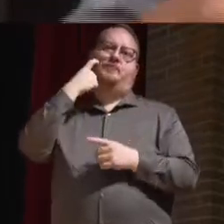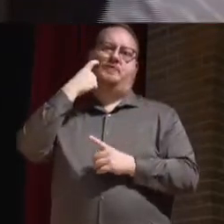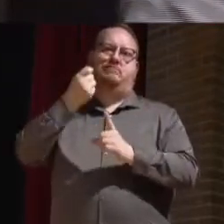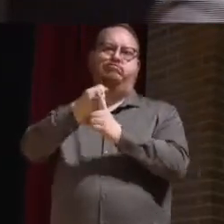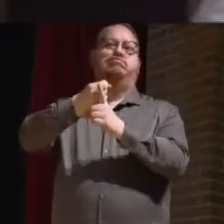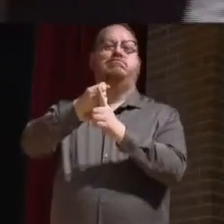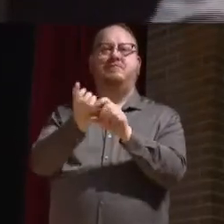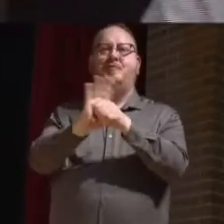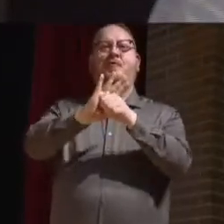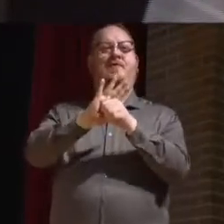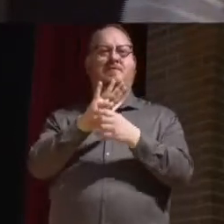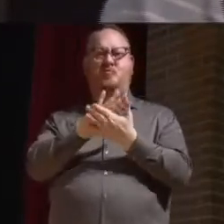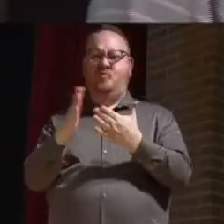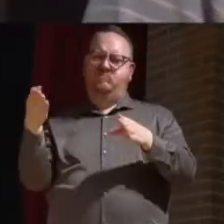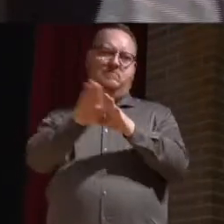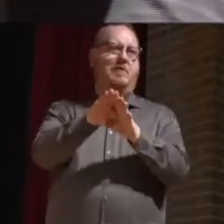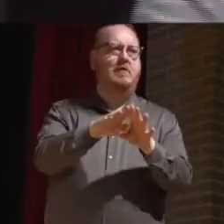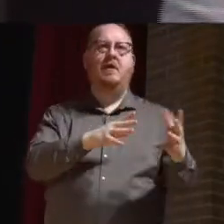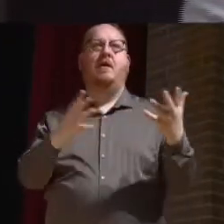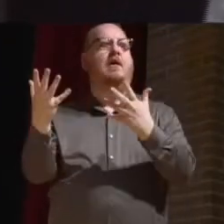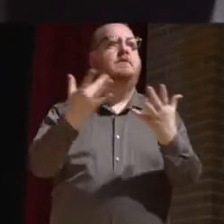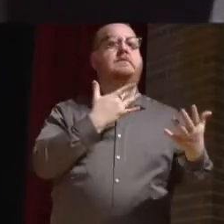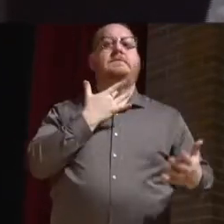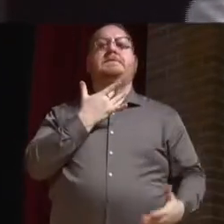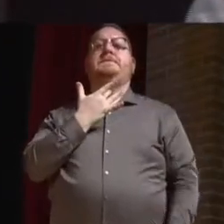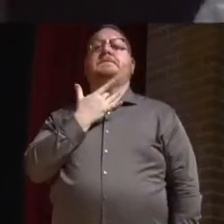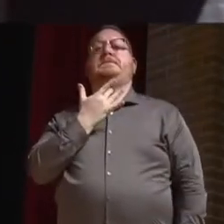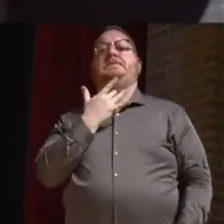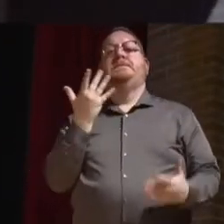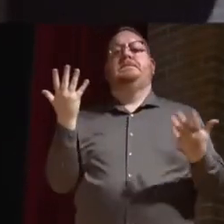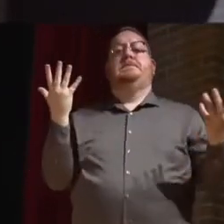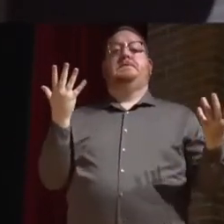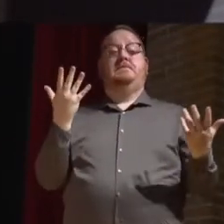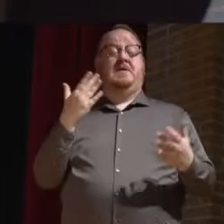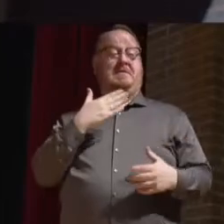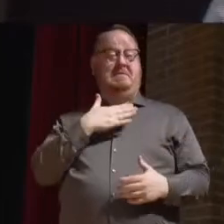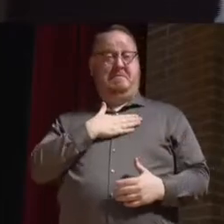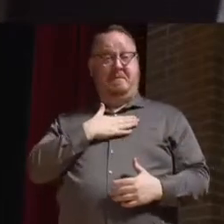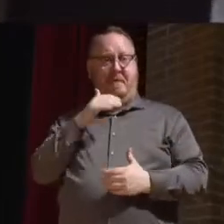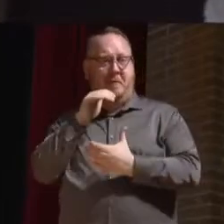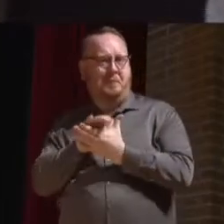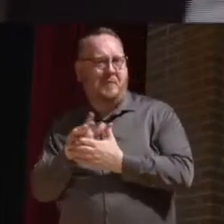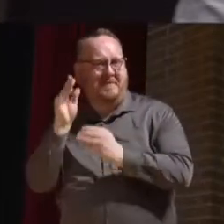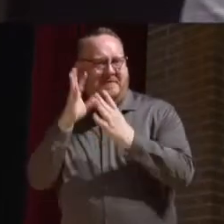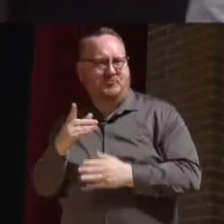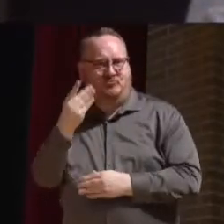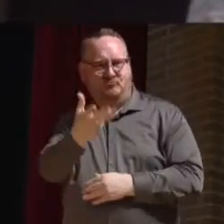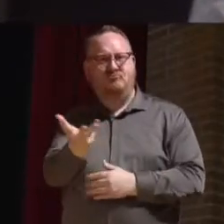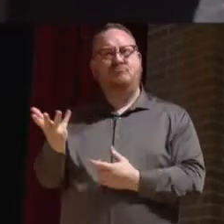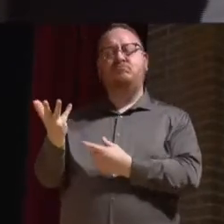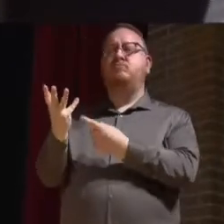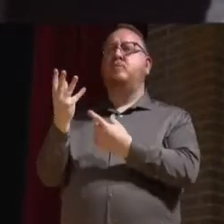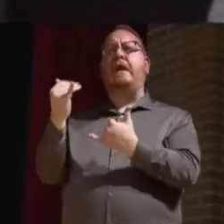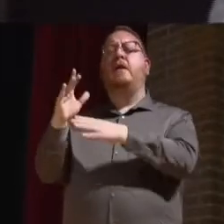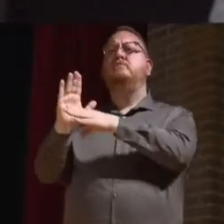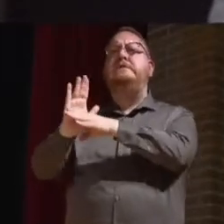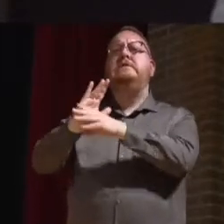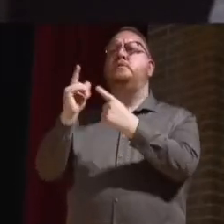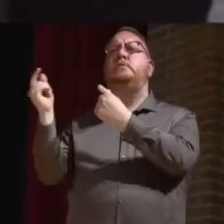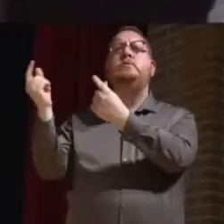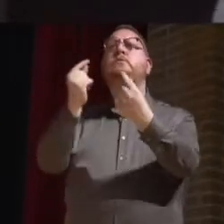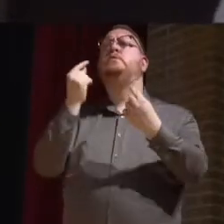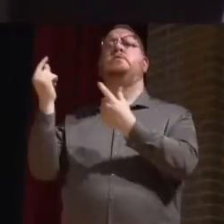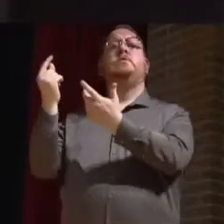can't. I mean, I don't know how many are teachers. You can't put anything more on my wife's plate as a teacher, and I'm sure that every one of you are in the exact same